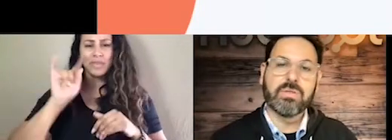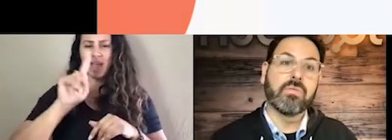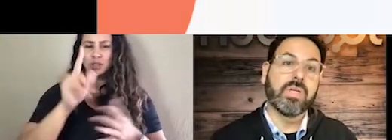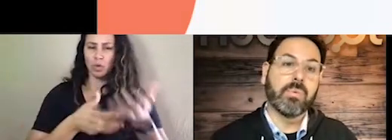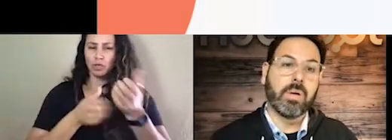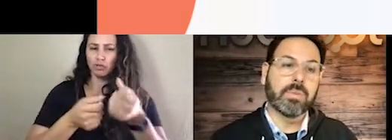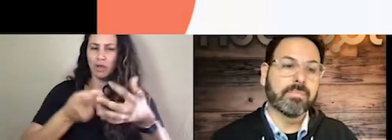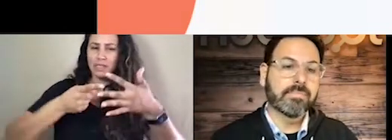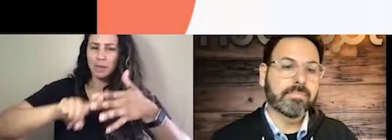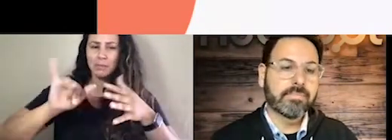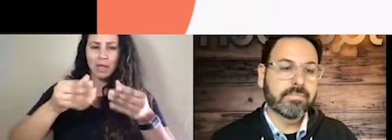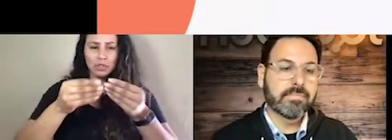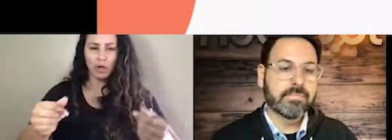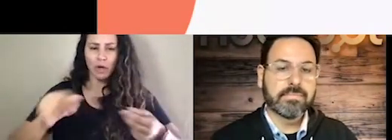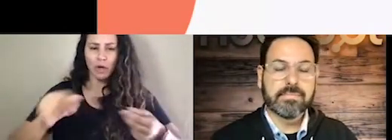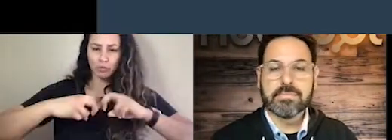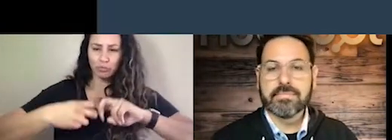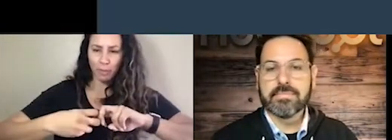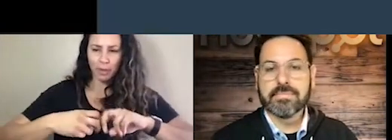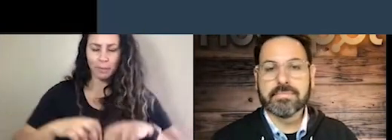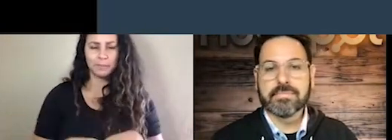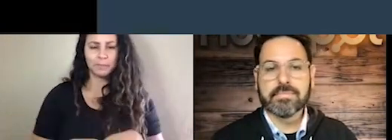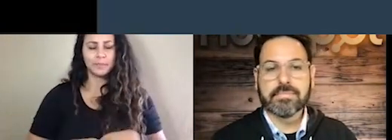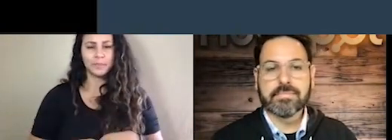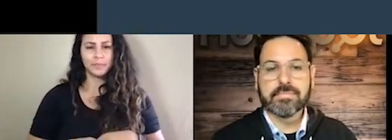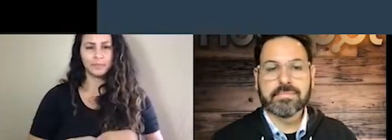by solving a problem.